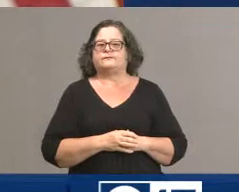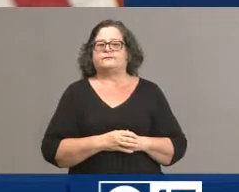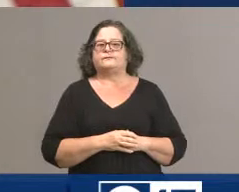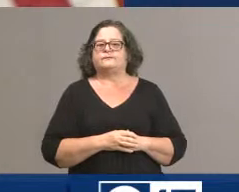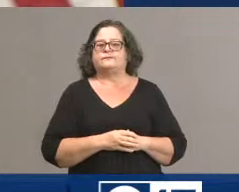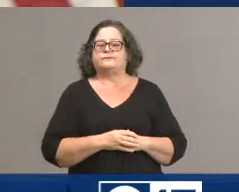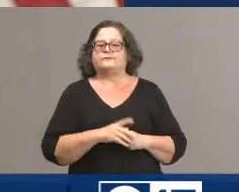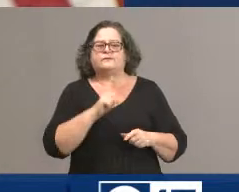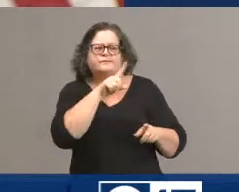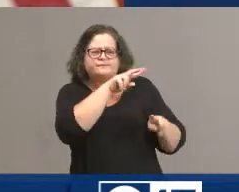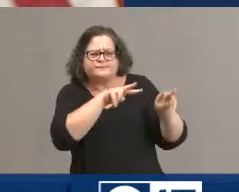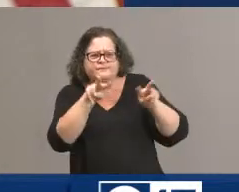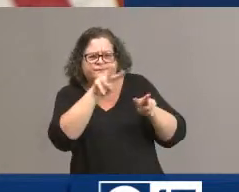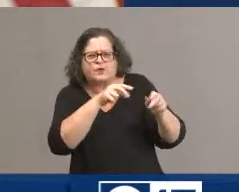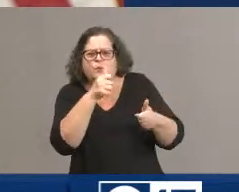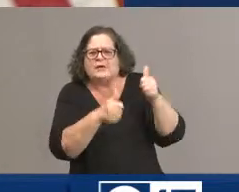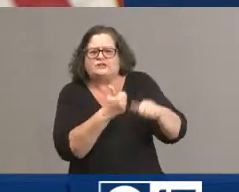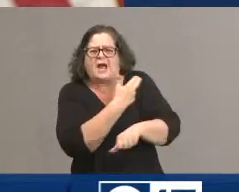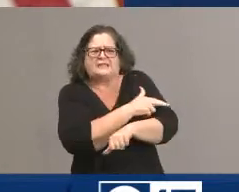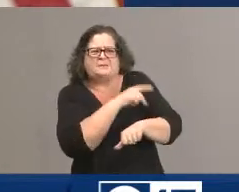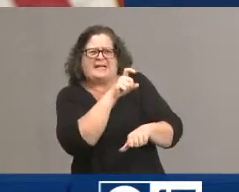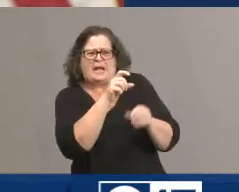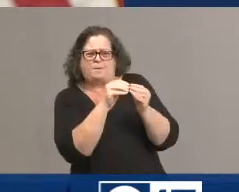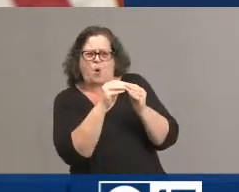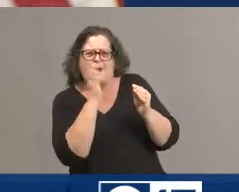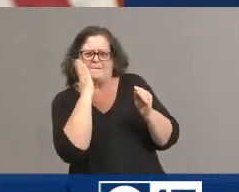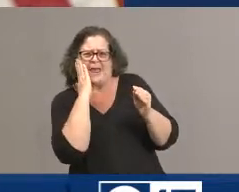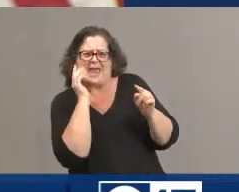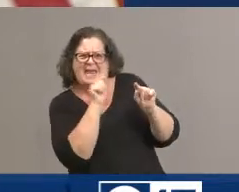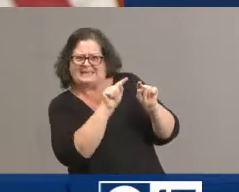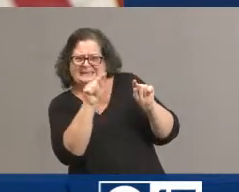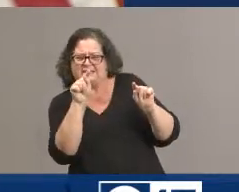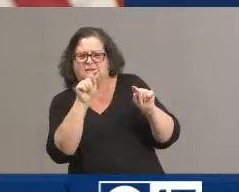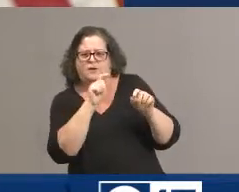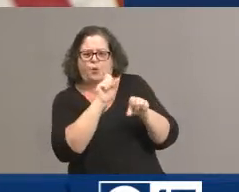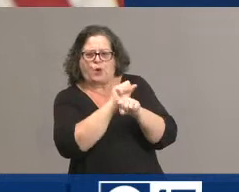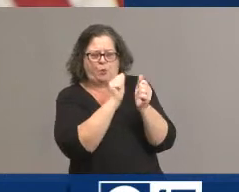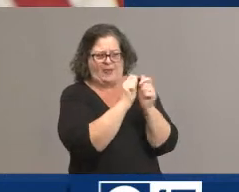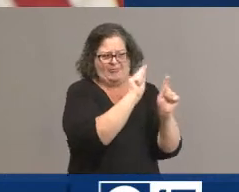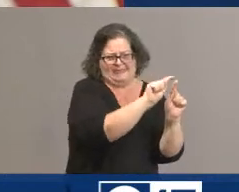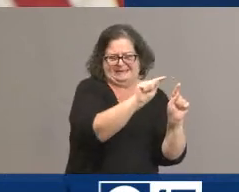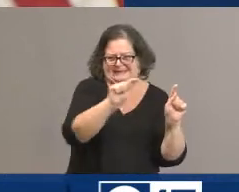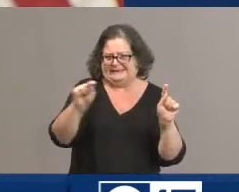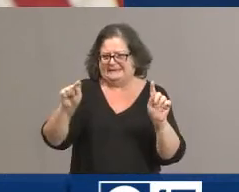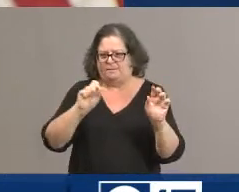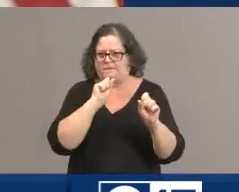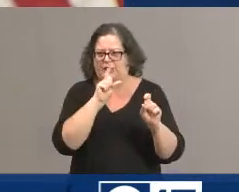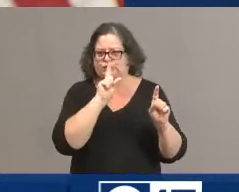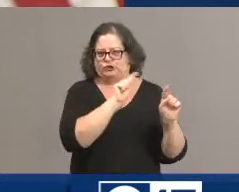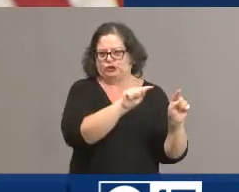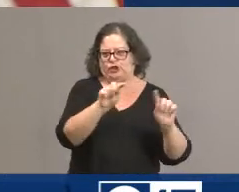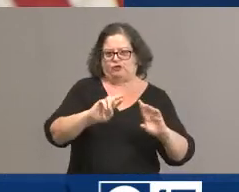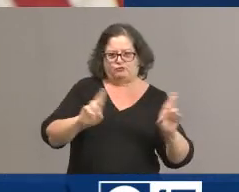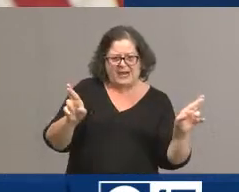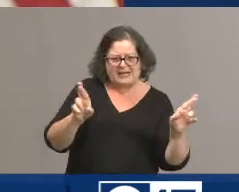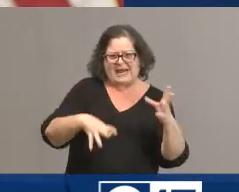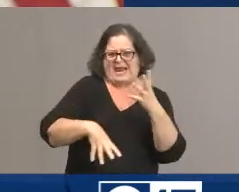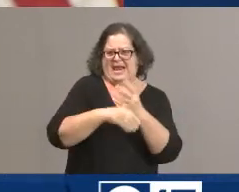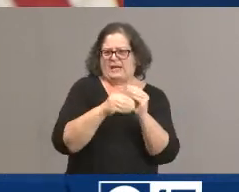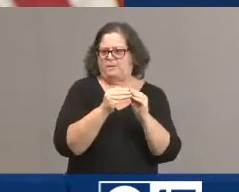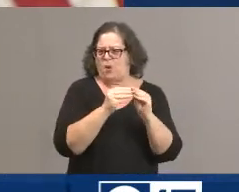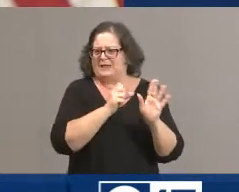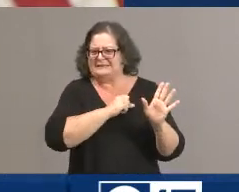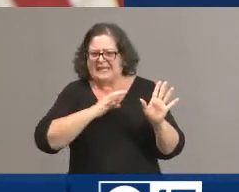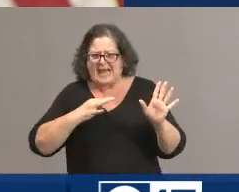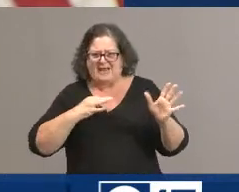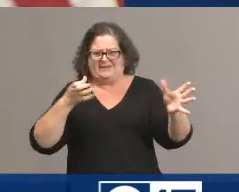fully staffing their hospitals. For those that do determine that they are in a crisis level, that they cease all